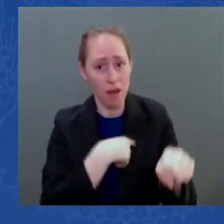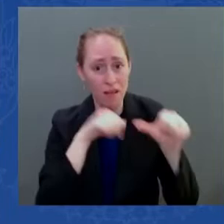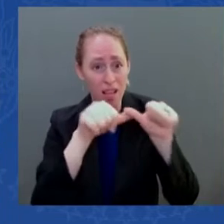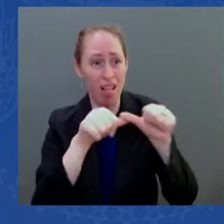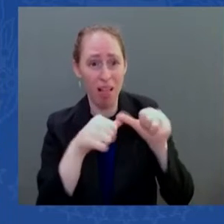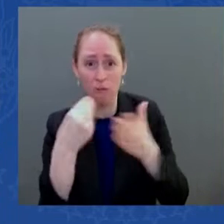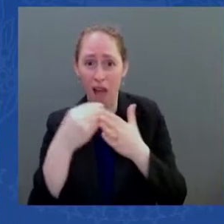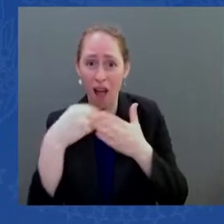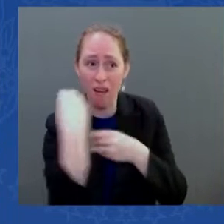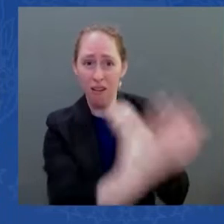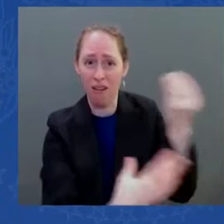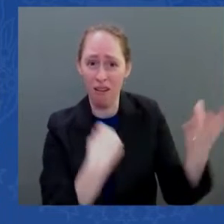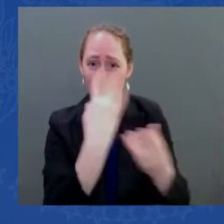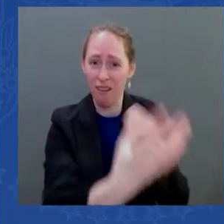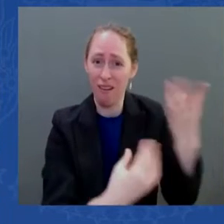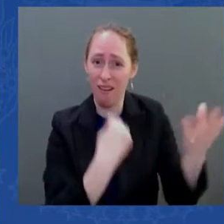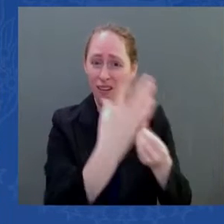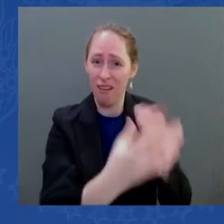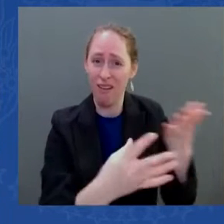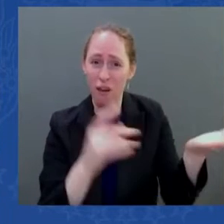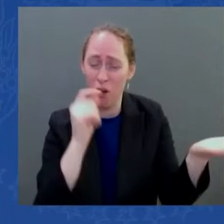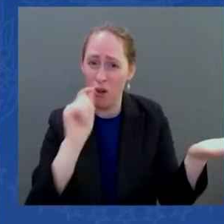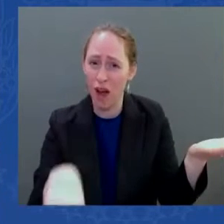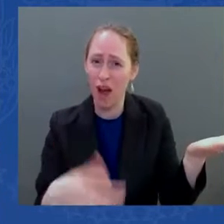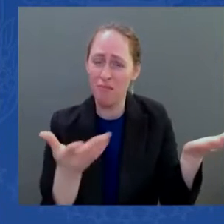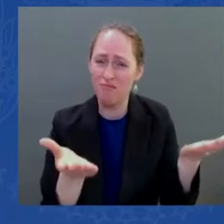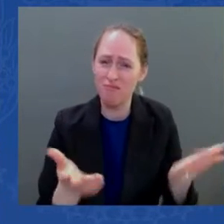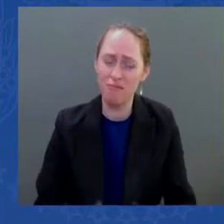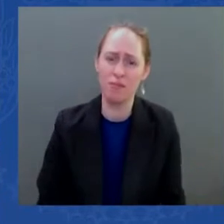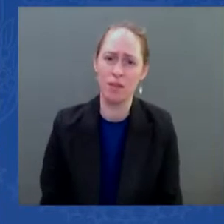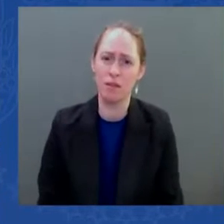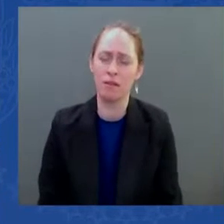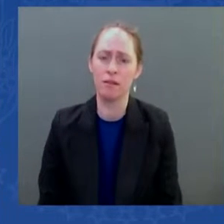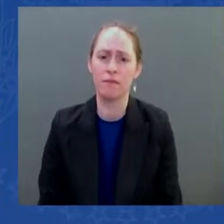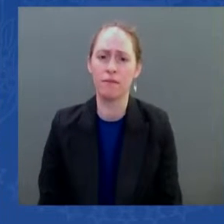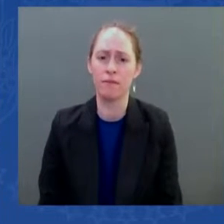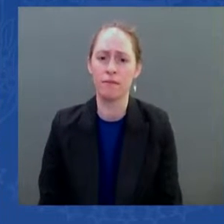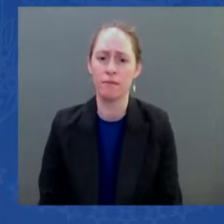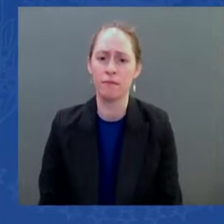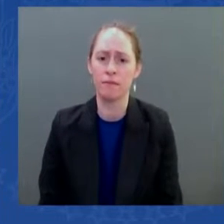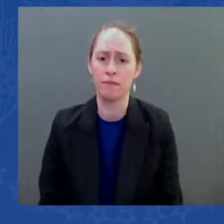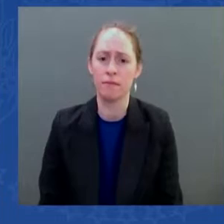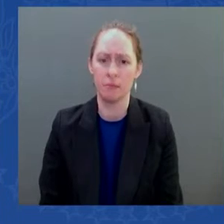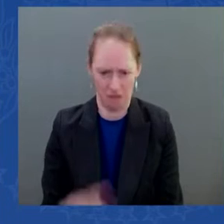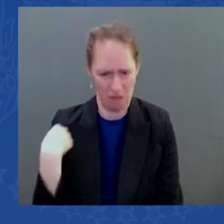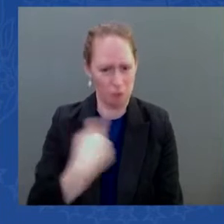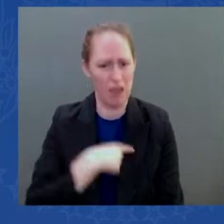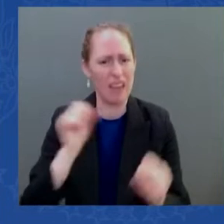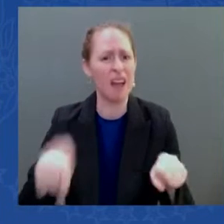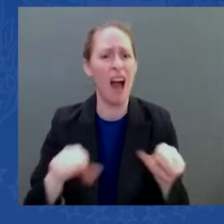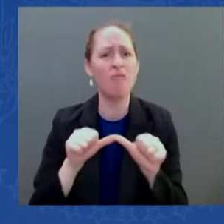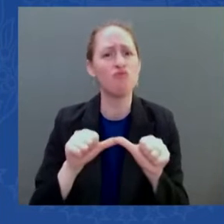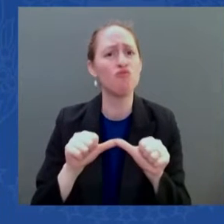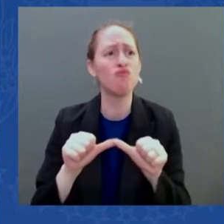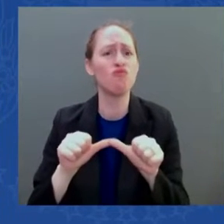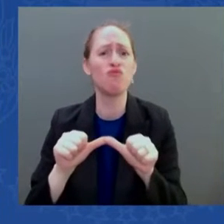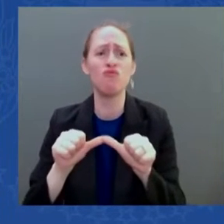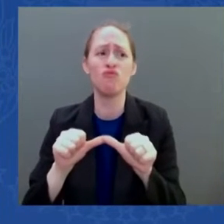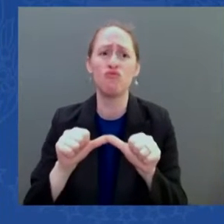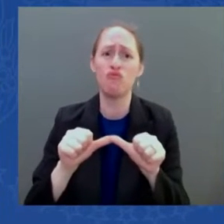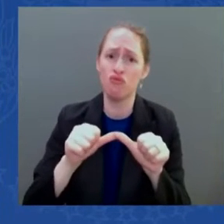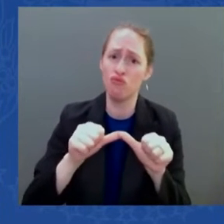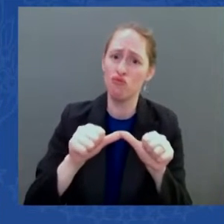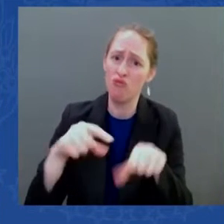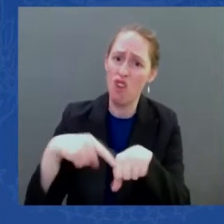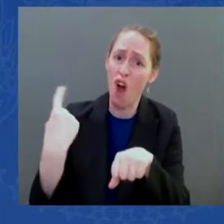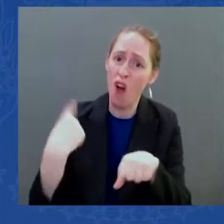do this for a long time. The question is, are we going to continue